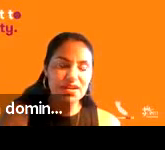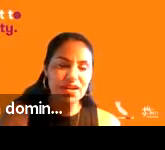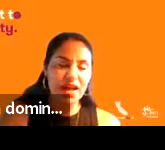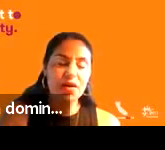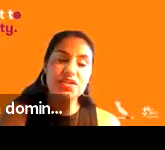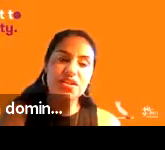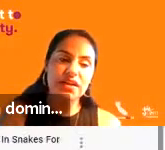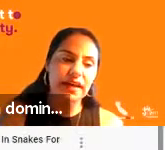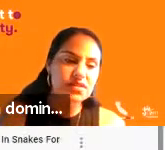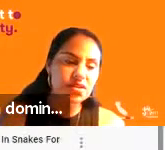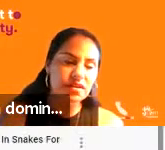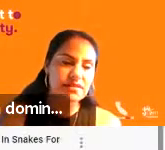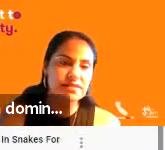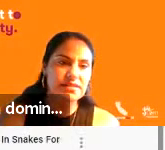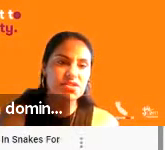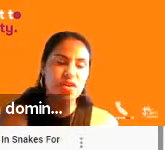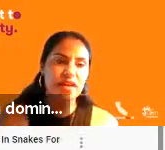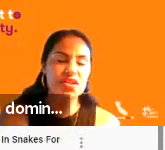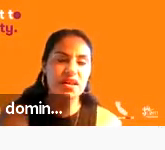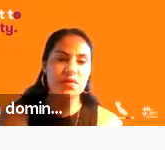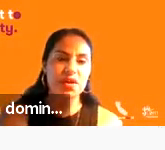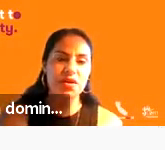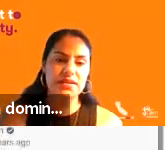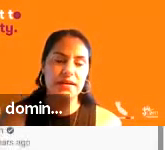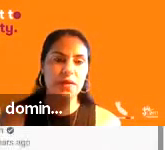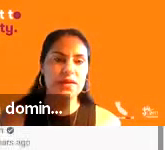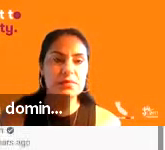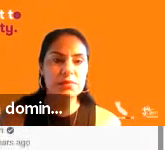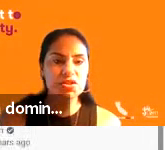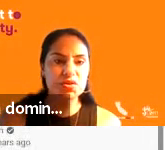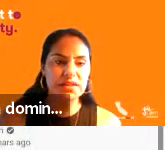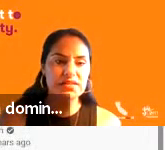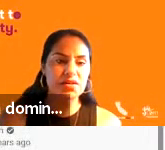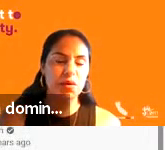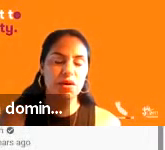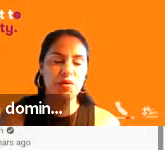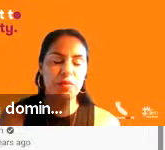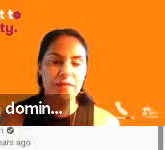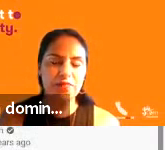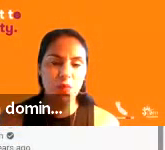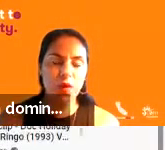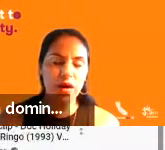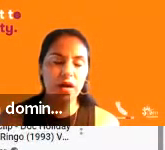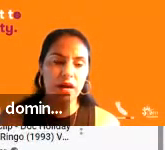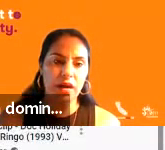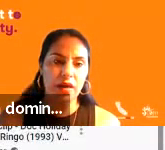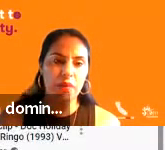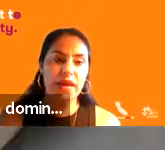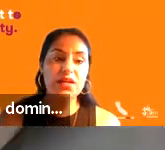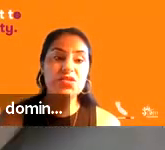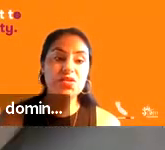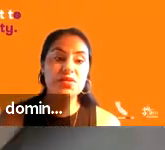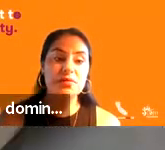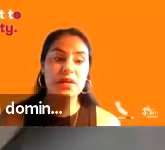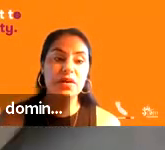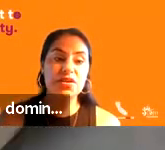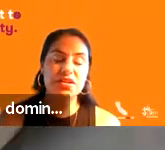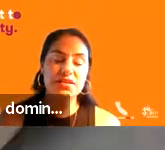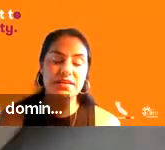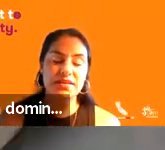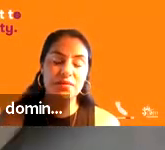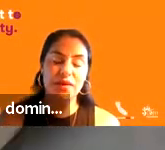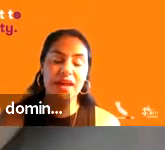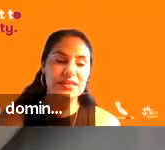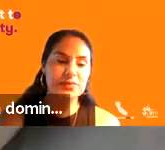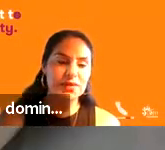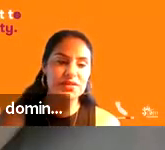That was our question and answer, and this is a strategy that we're using. It's similar to a testimonial where we had consumers submit